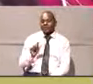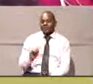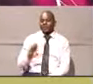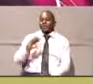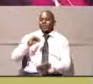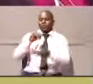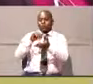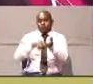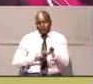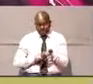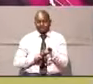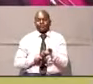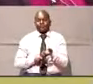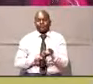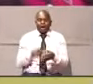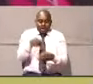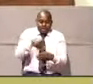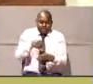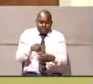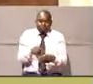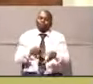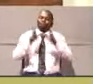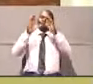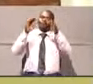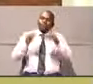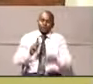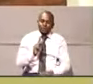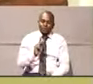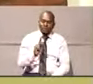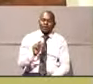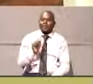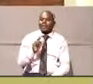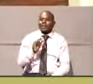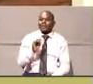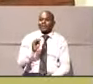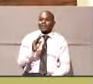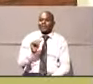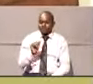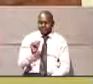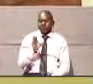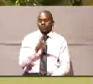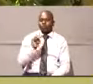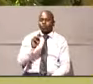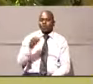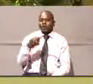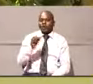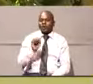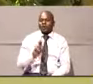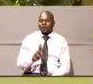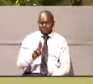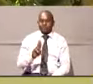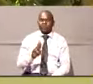outgoing Archbishop, is among those who congratulated Archbishop-elect Samuel Kazimba Mugaru. You